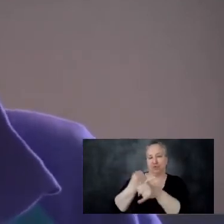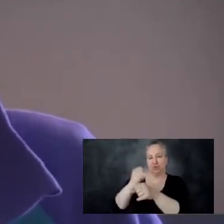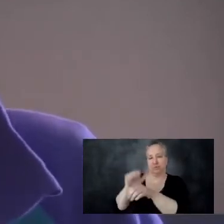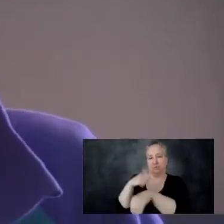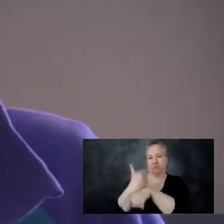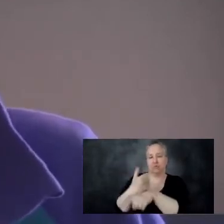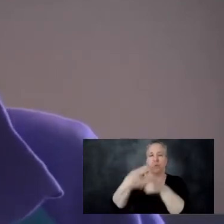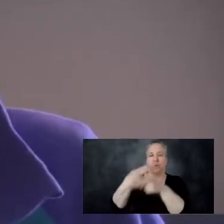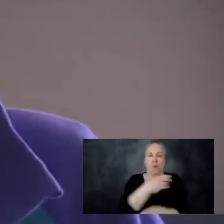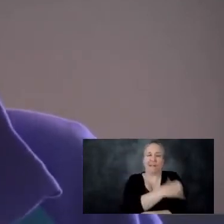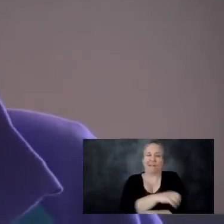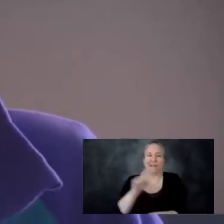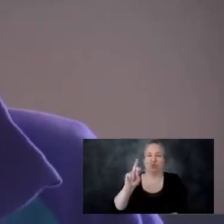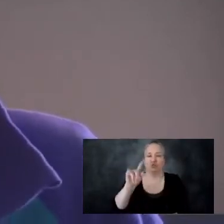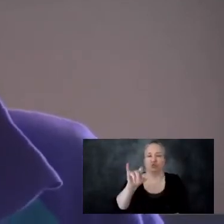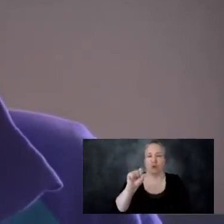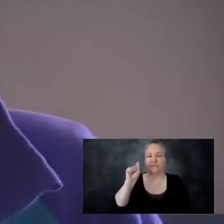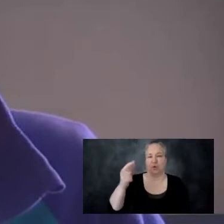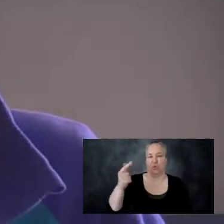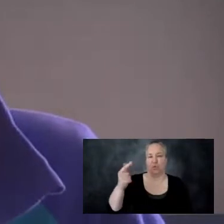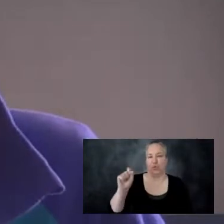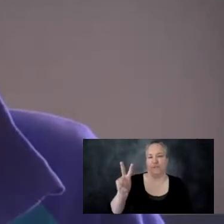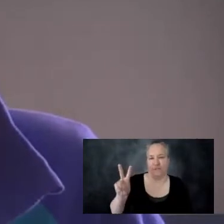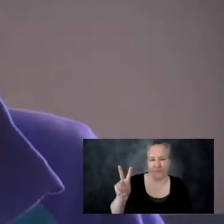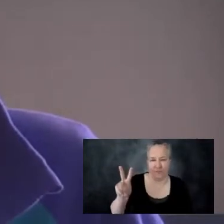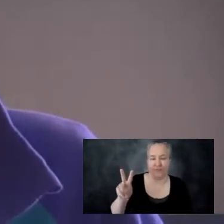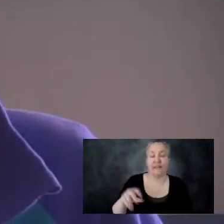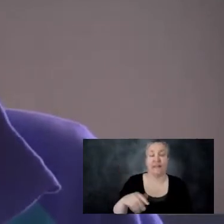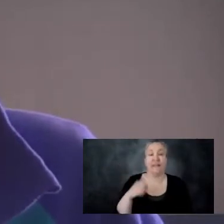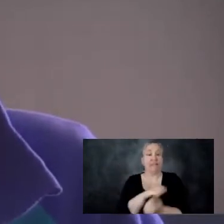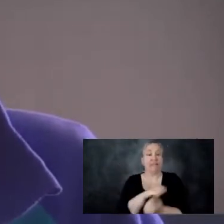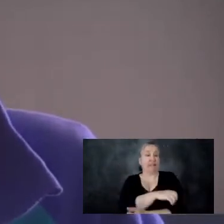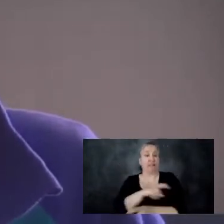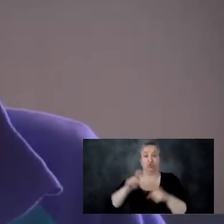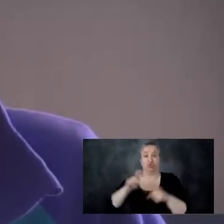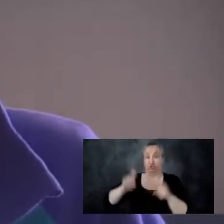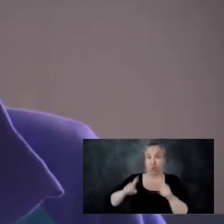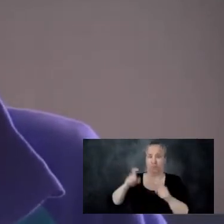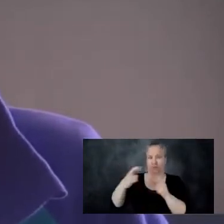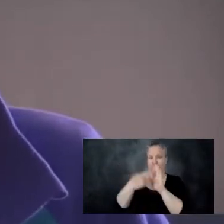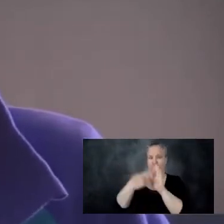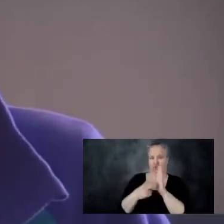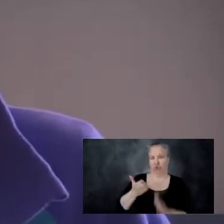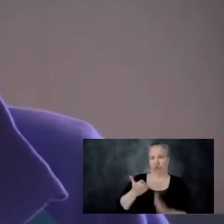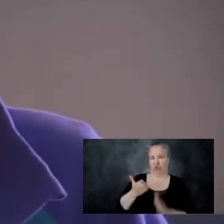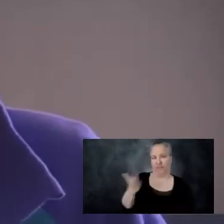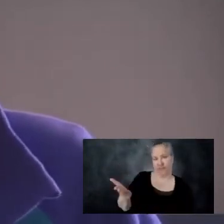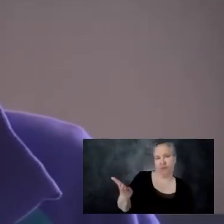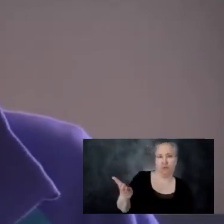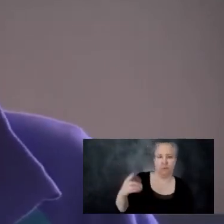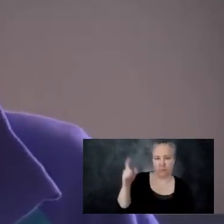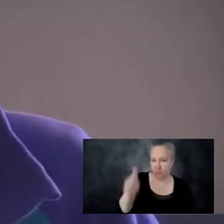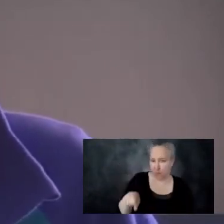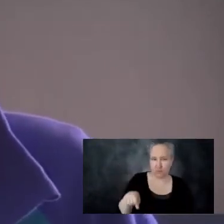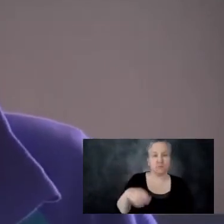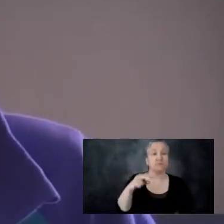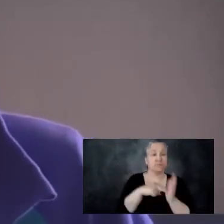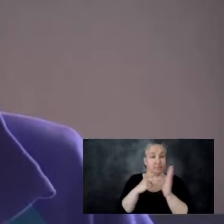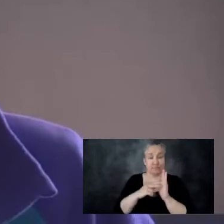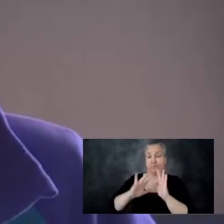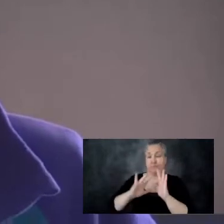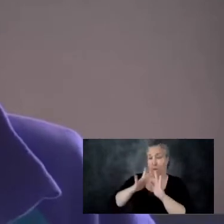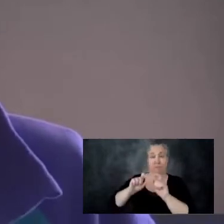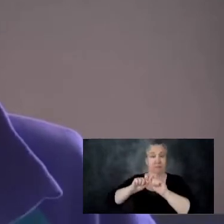called clinicaltrials.gov, where every clinical trial has to be registered on that website. So if you go on the